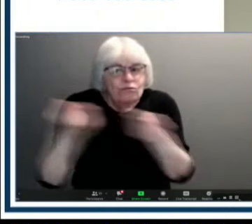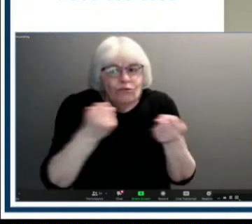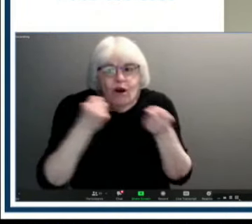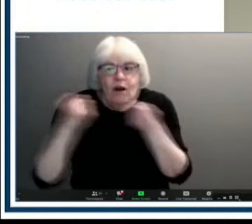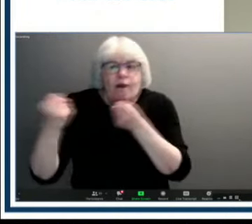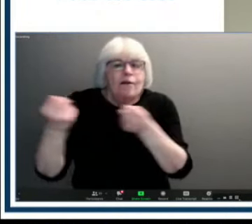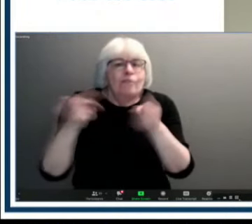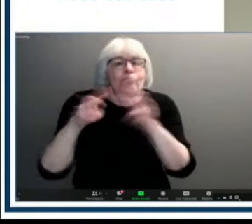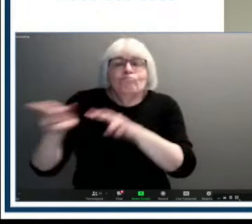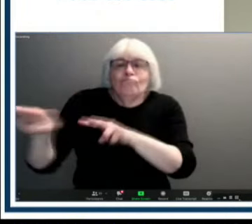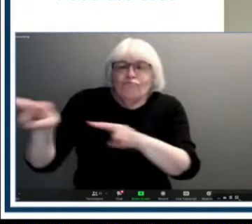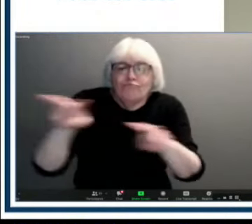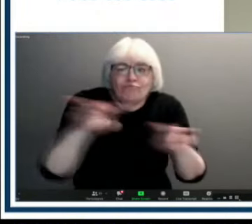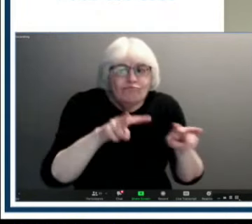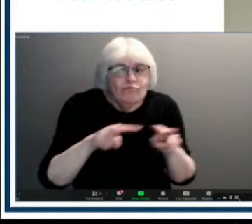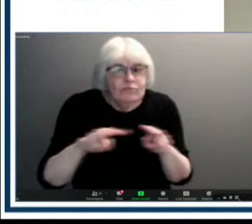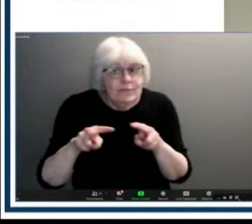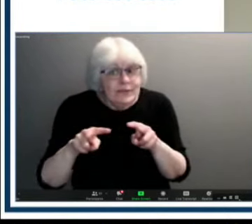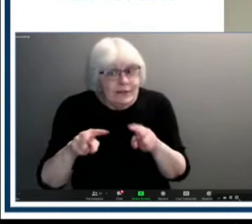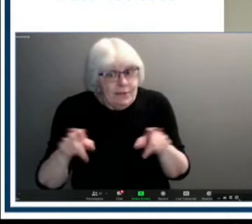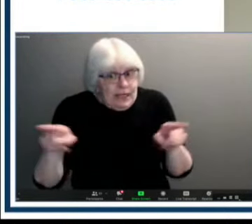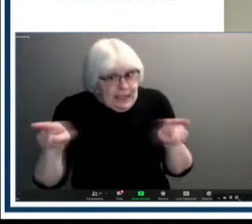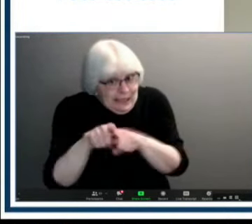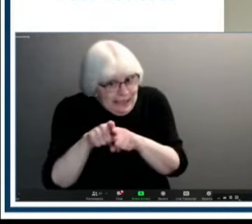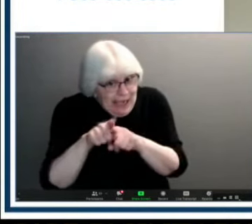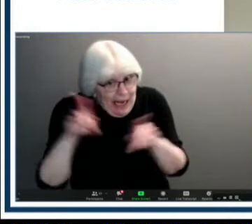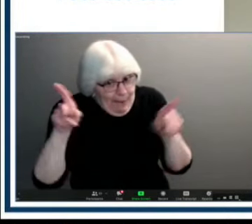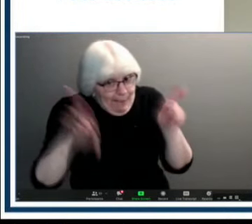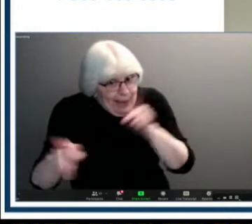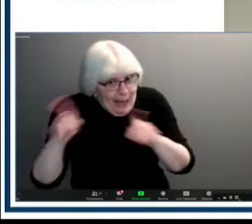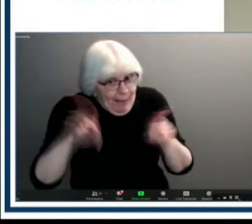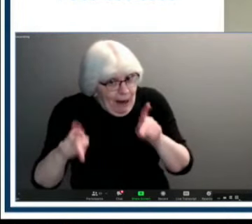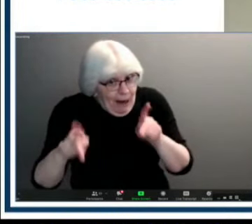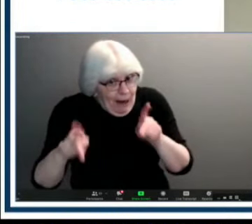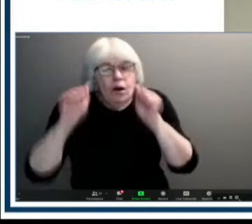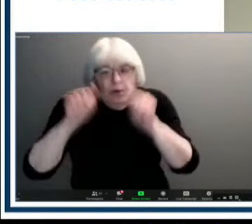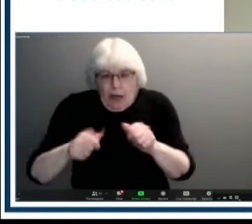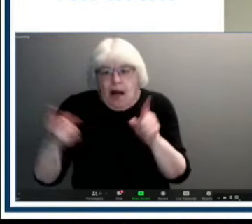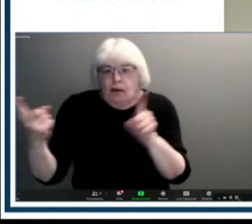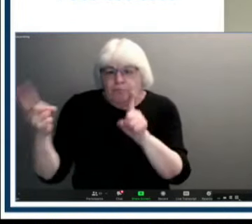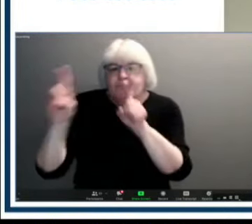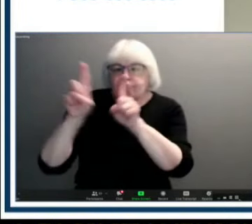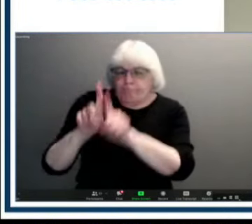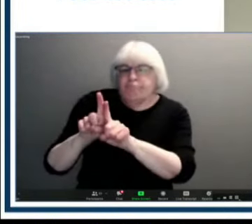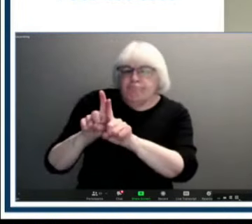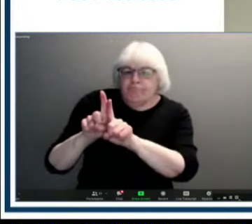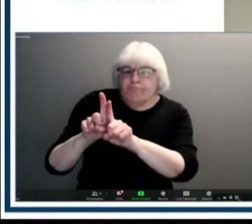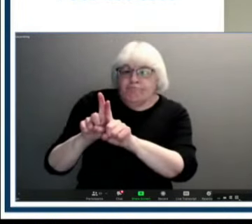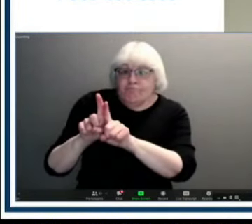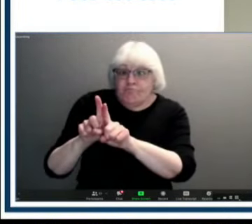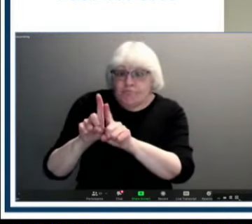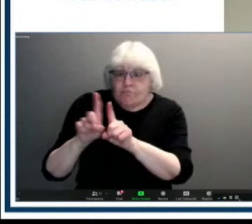their 2 consistent visitors, even if those people, the residents, are fully vaccinated.